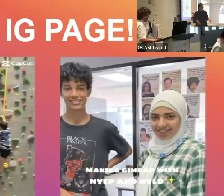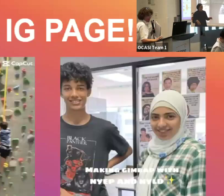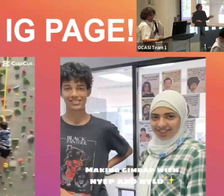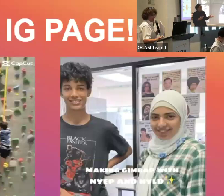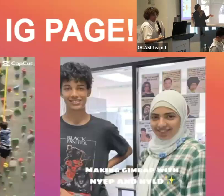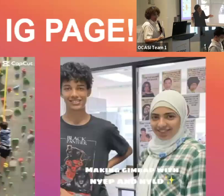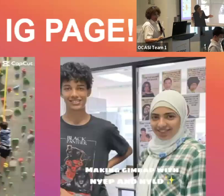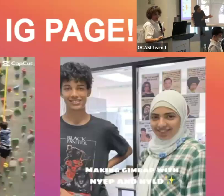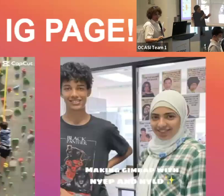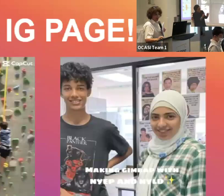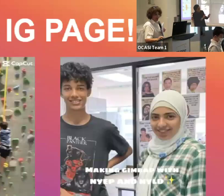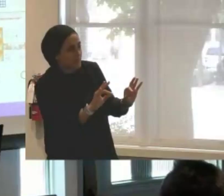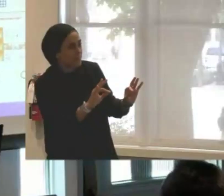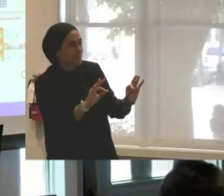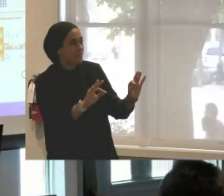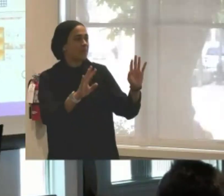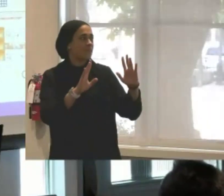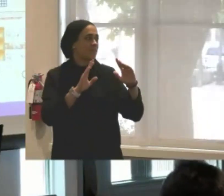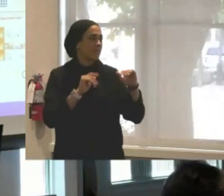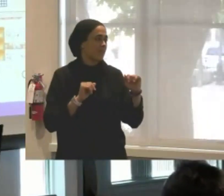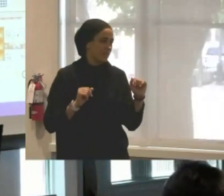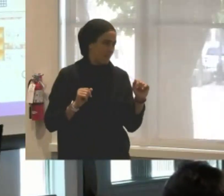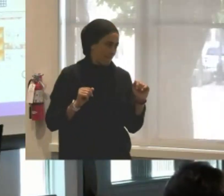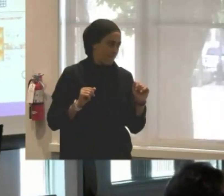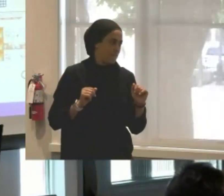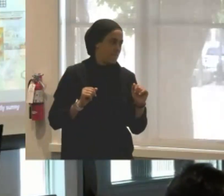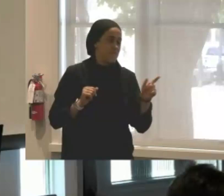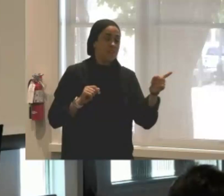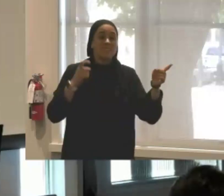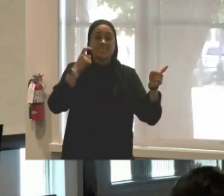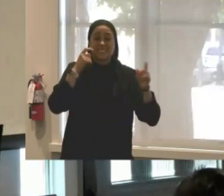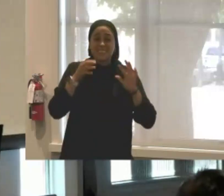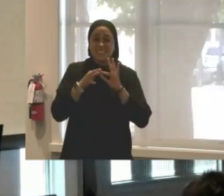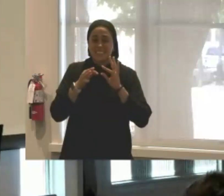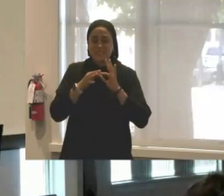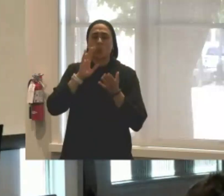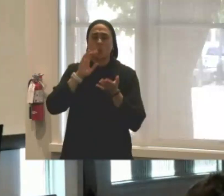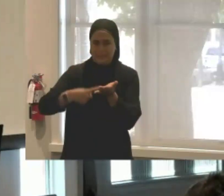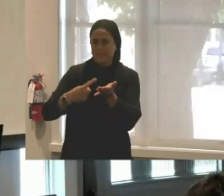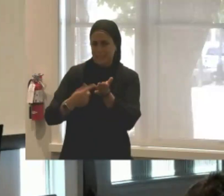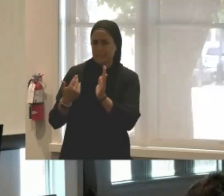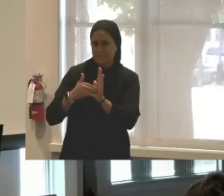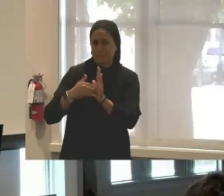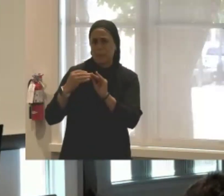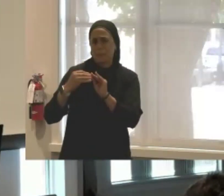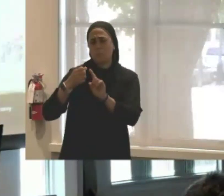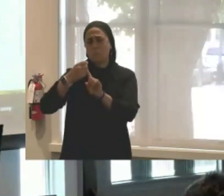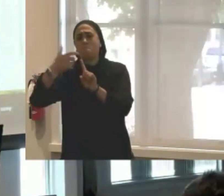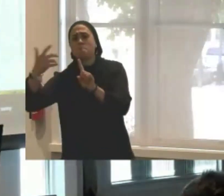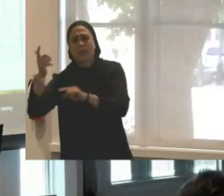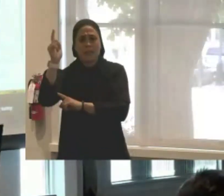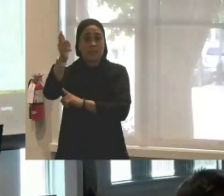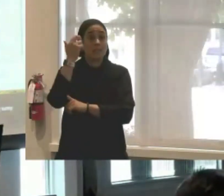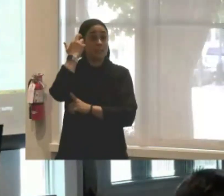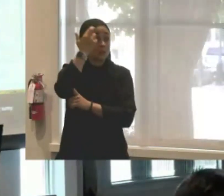And now, as Kitusa already mentioned, she will talk more later